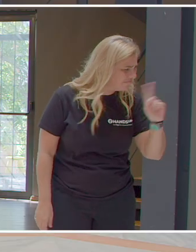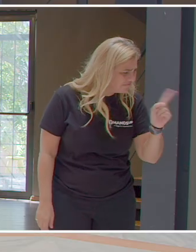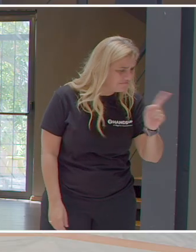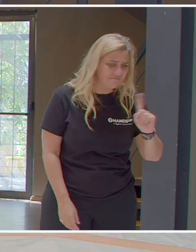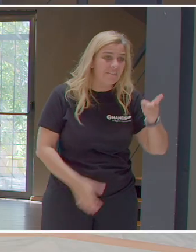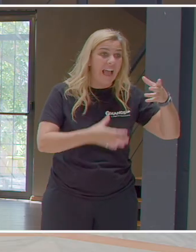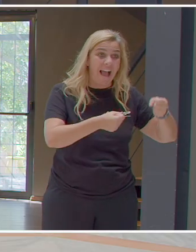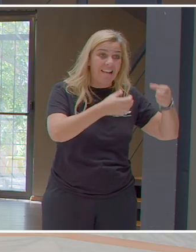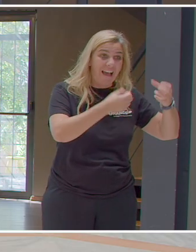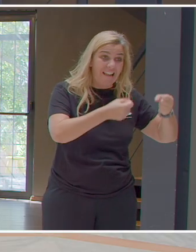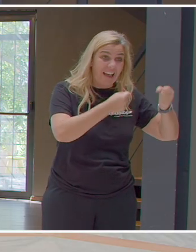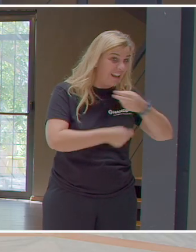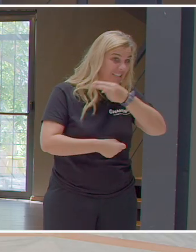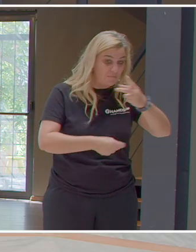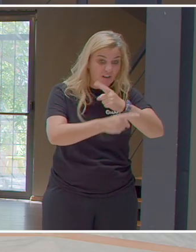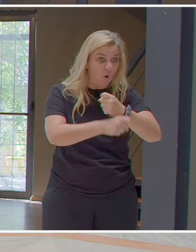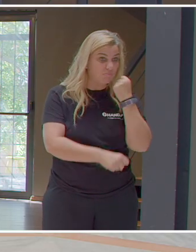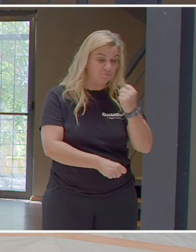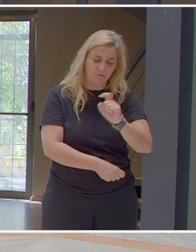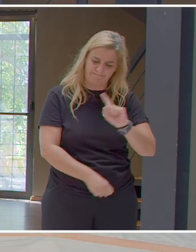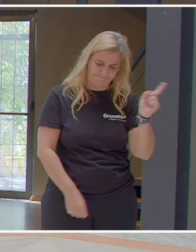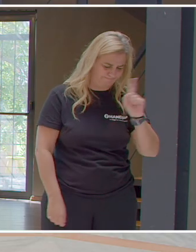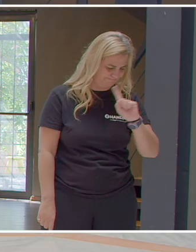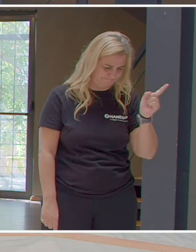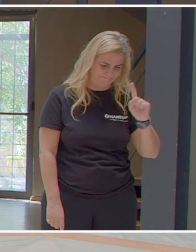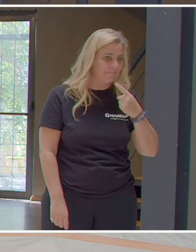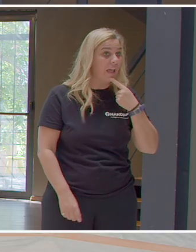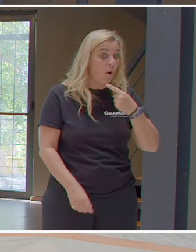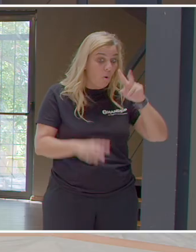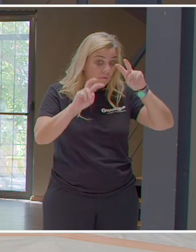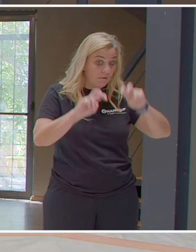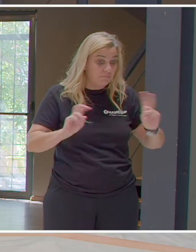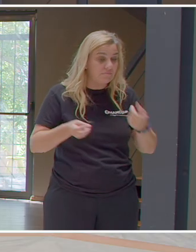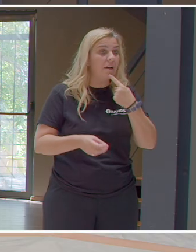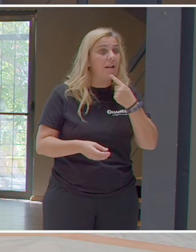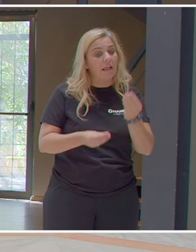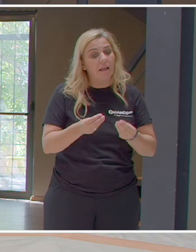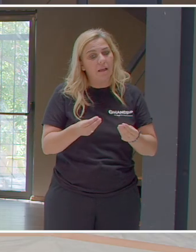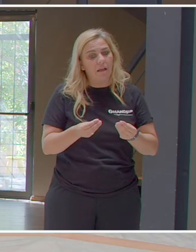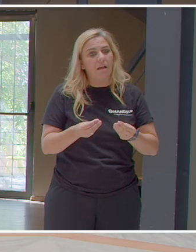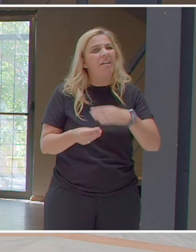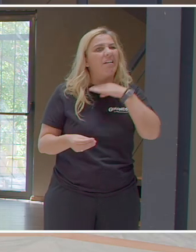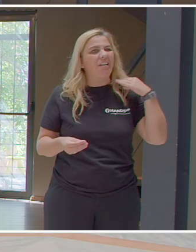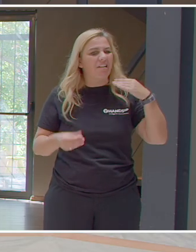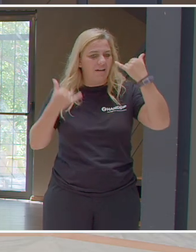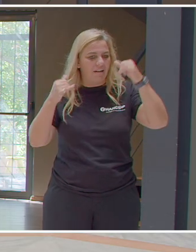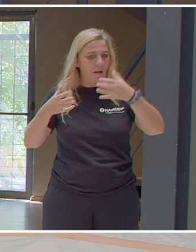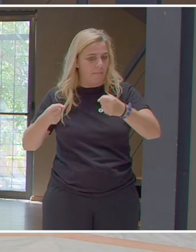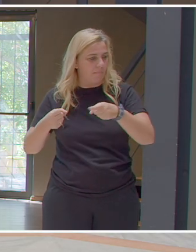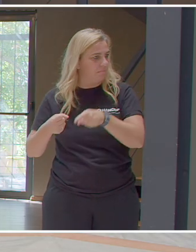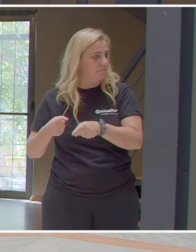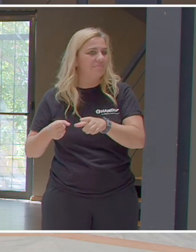studies you find and I found online that were preferable of consuming animal milk or cow's milk have